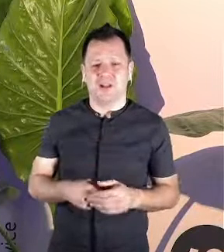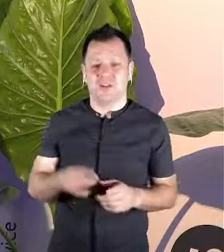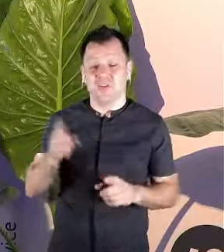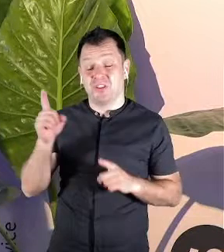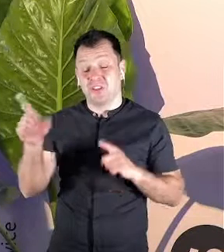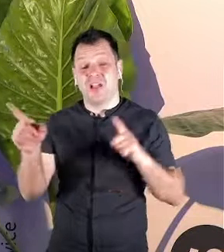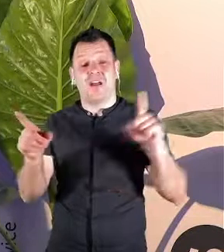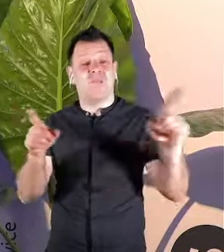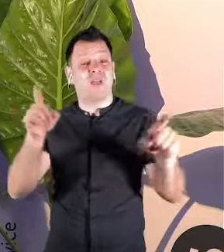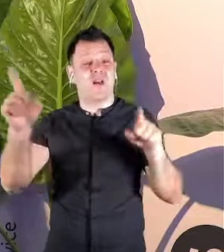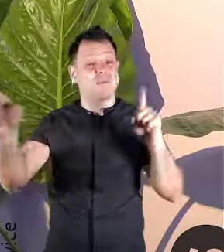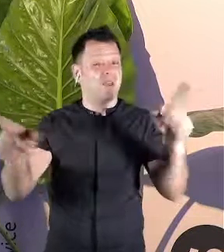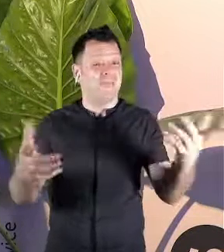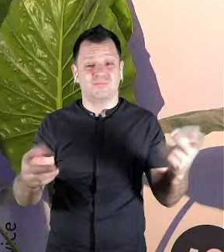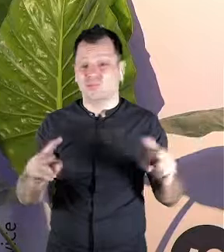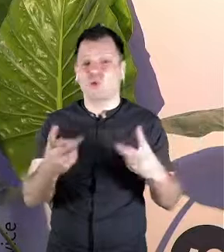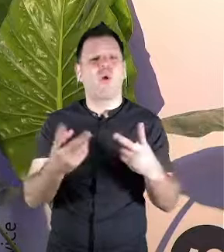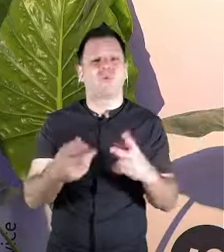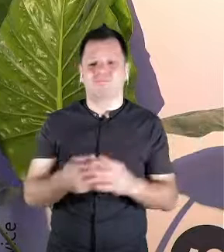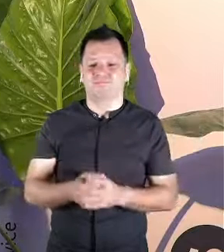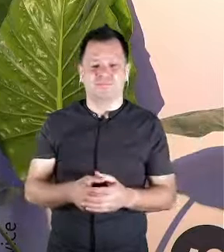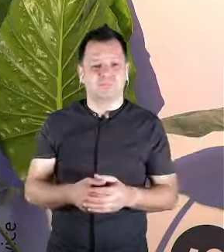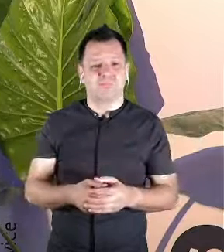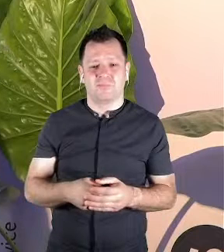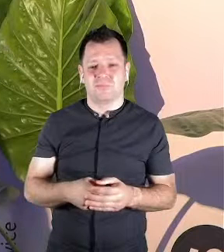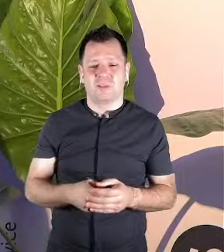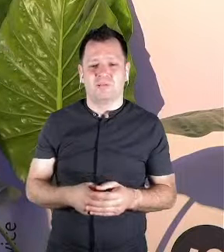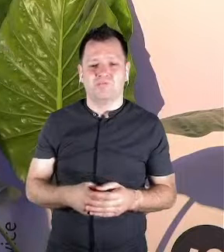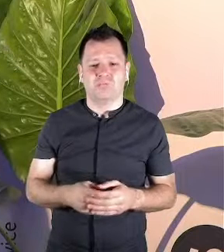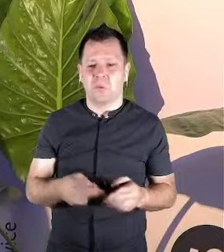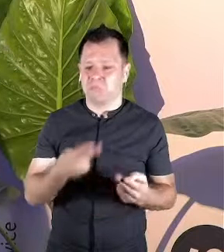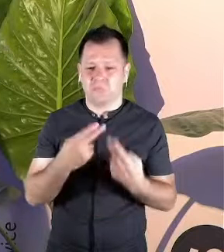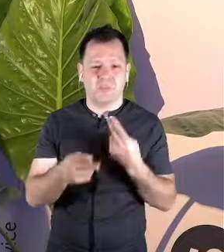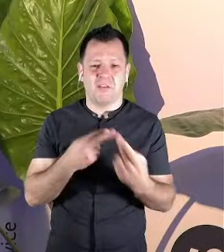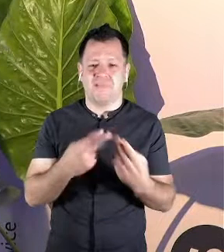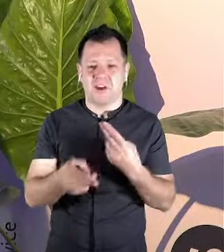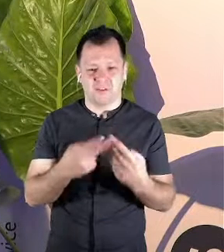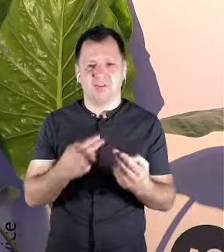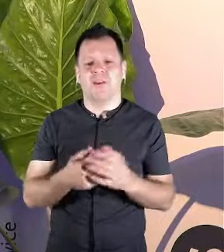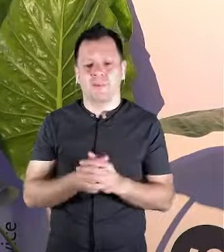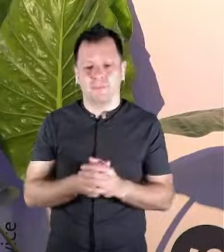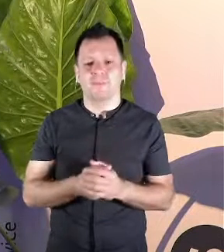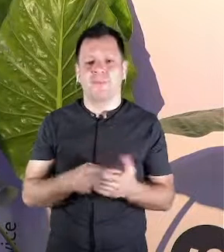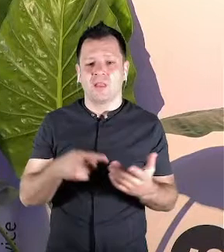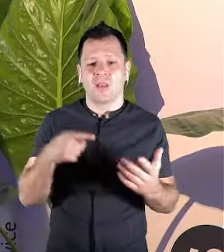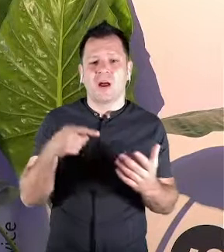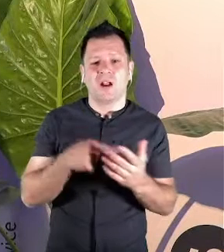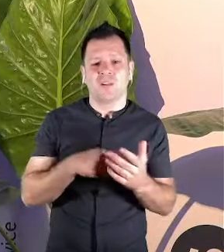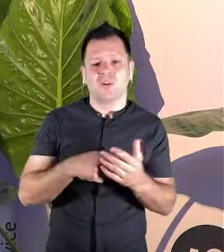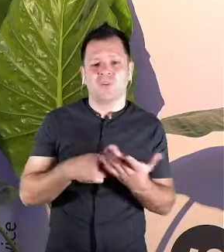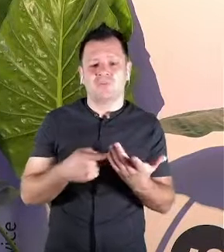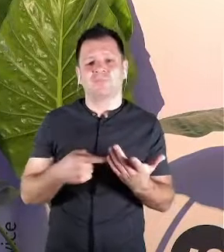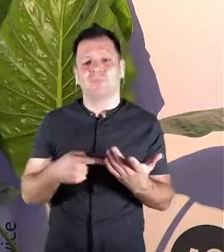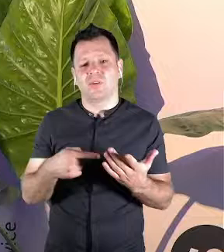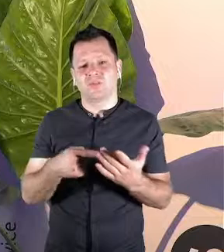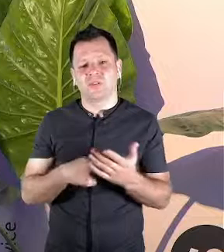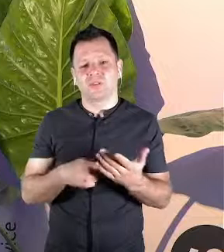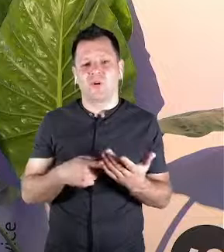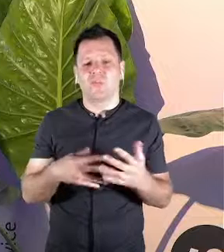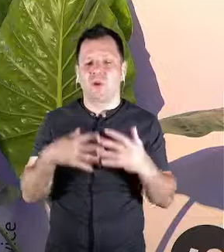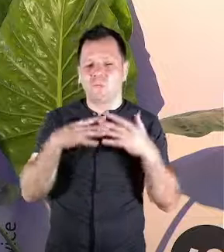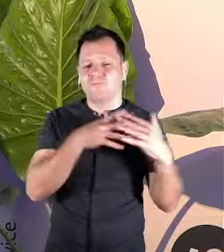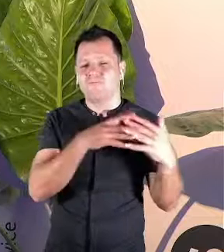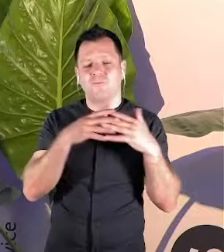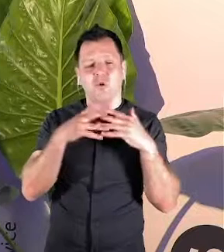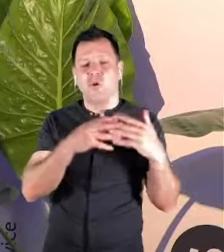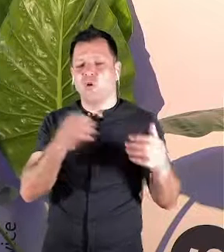the things that Philip Springer is writing about, they are actually the elements of the same thing